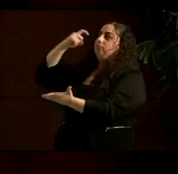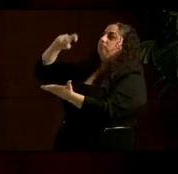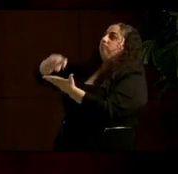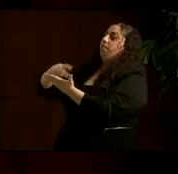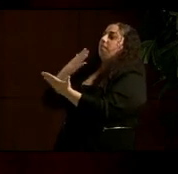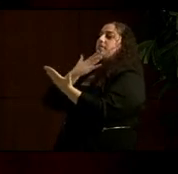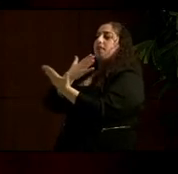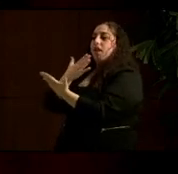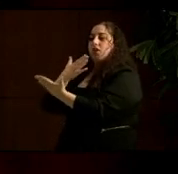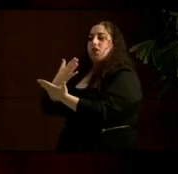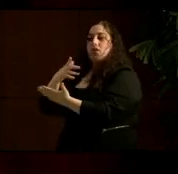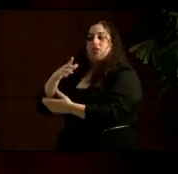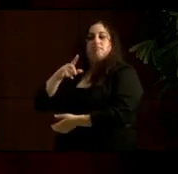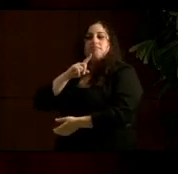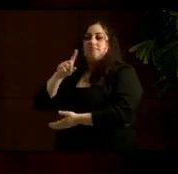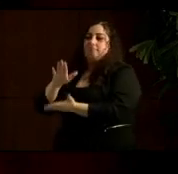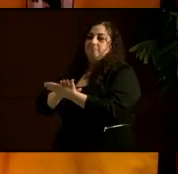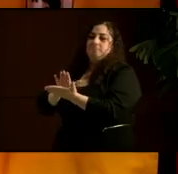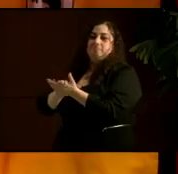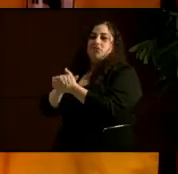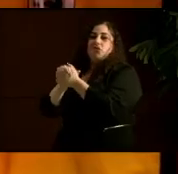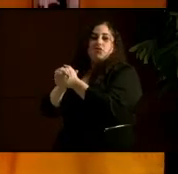award.